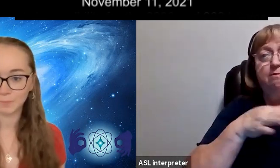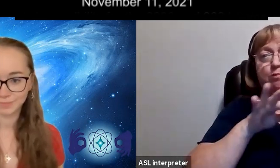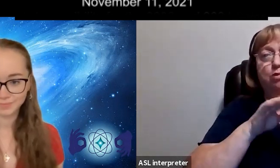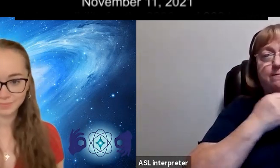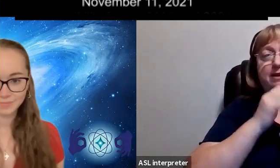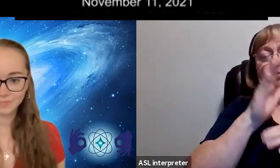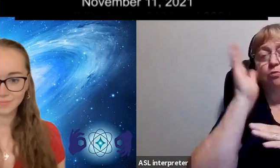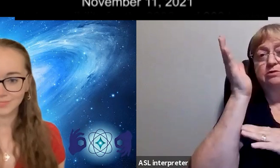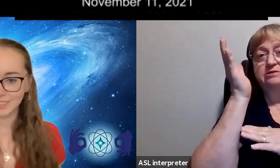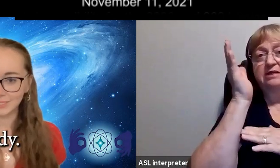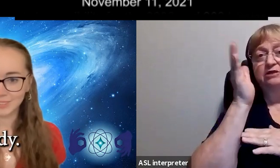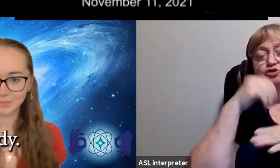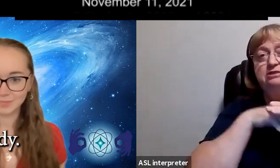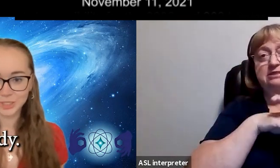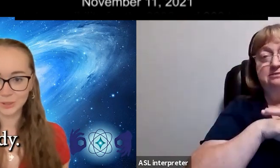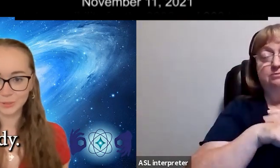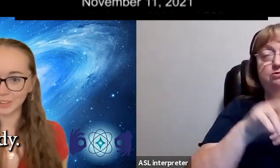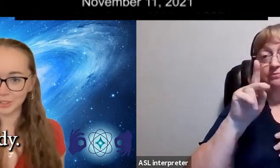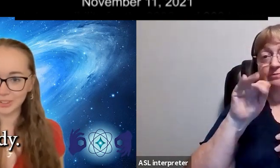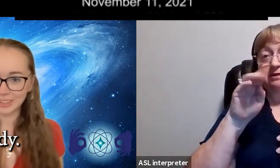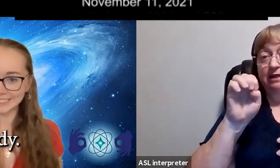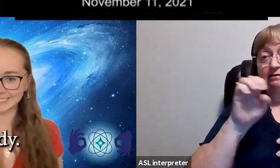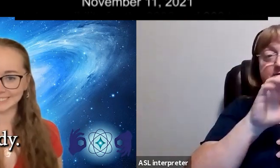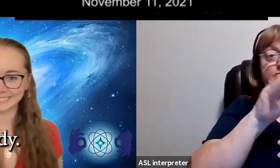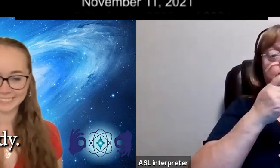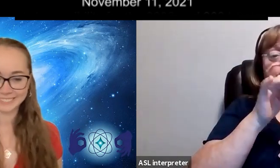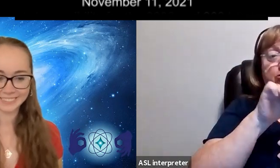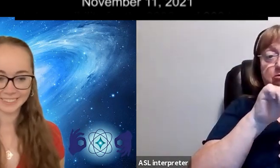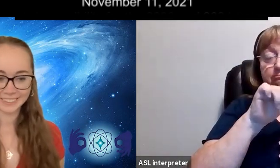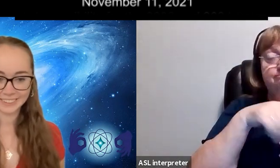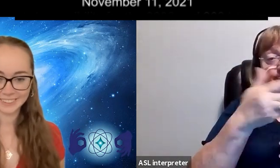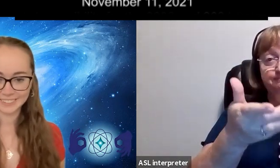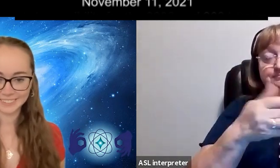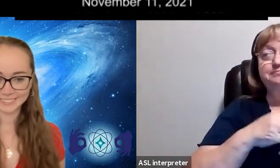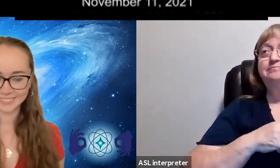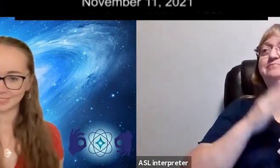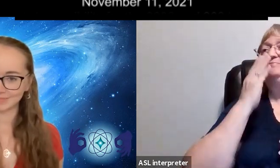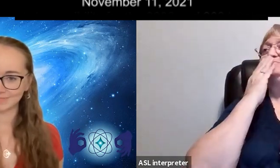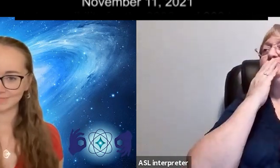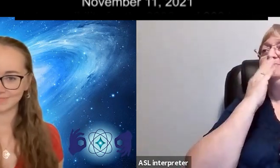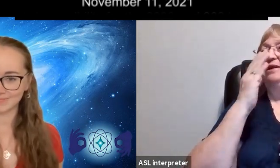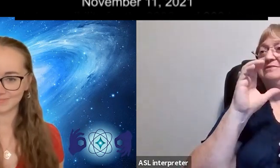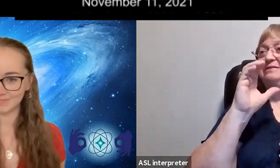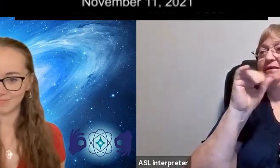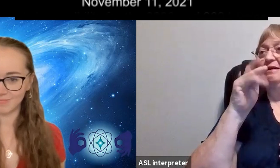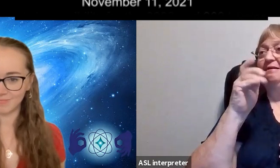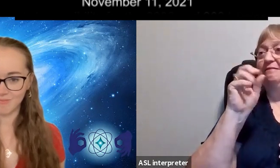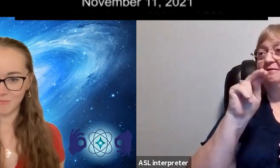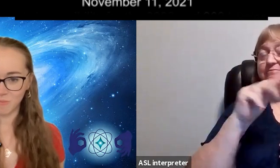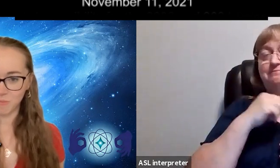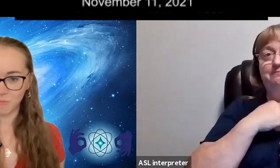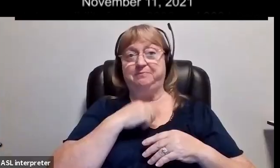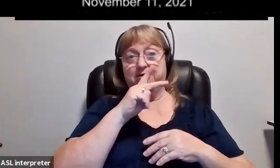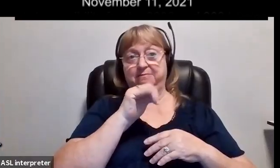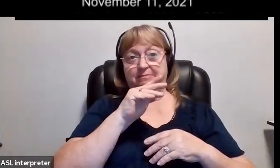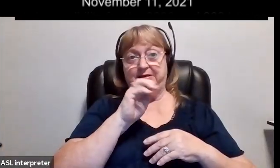accessible. Kate, Cheryl, whenever you're ready. Thanks, Caitlin. I appreciate it. I'm Kate Meredith.